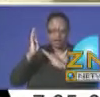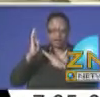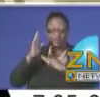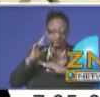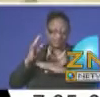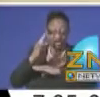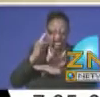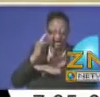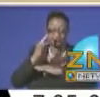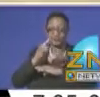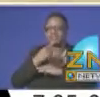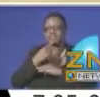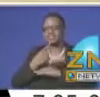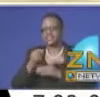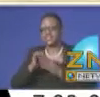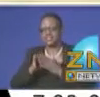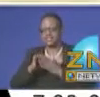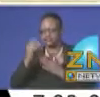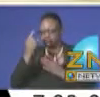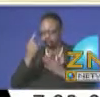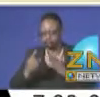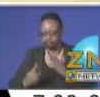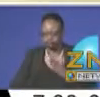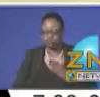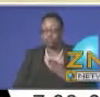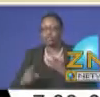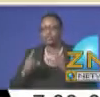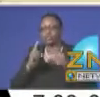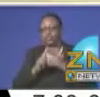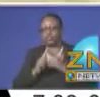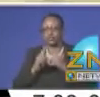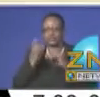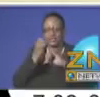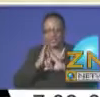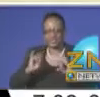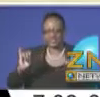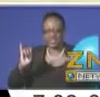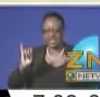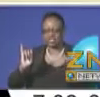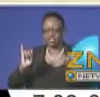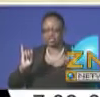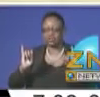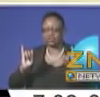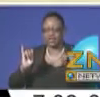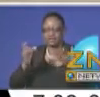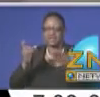estimating a 22% reduction in capacity to its international destinations.